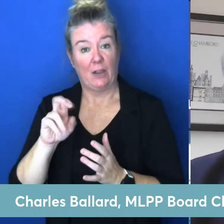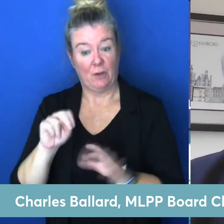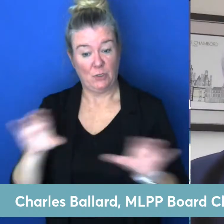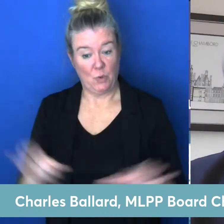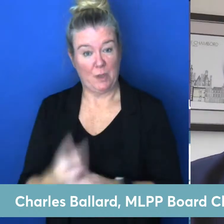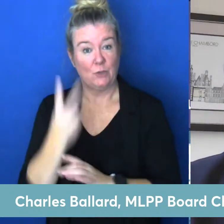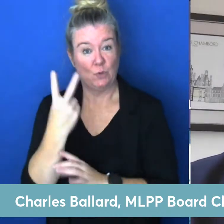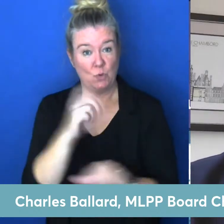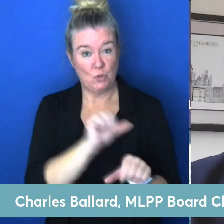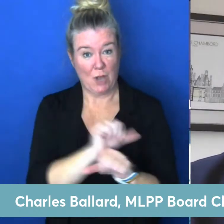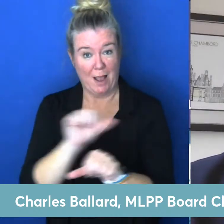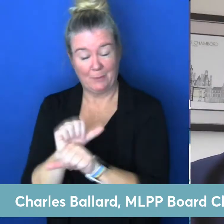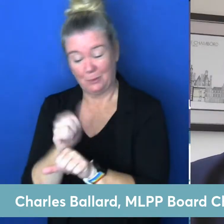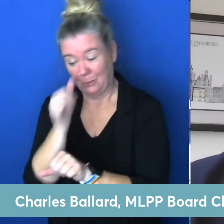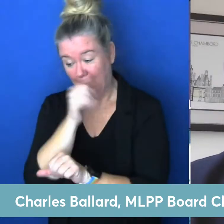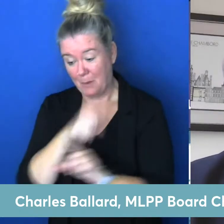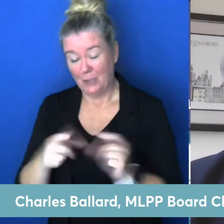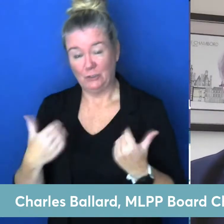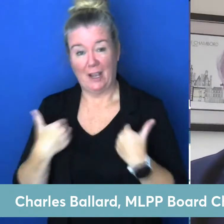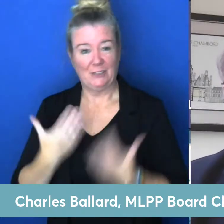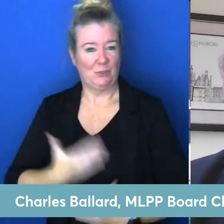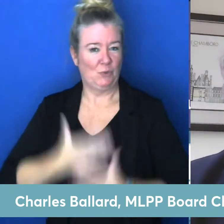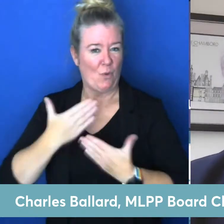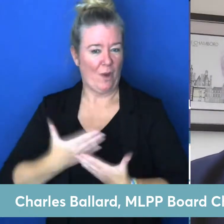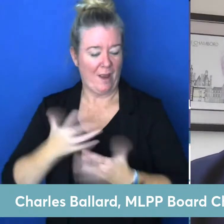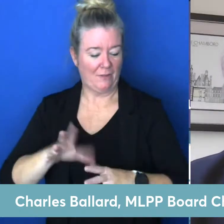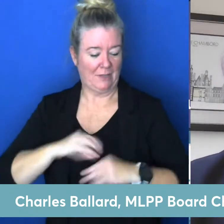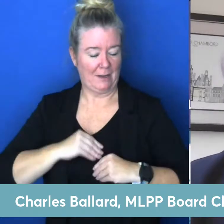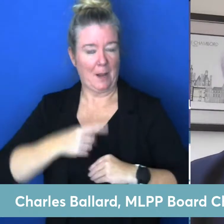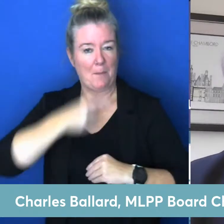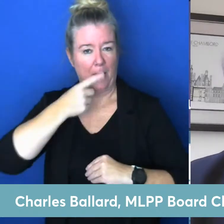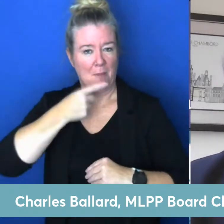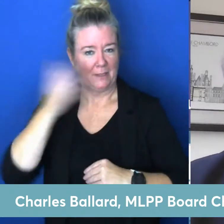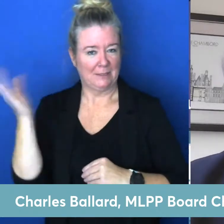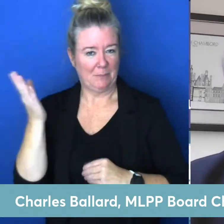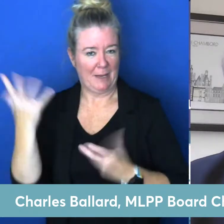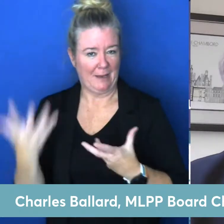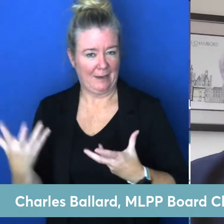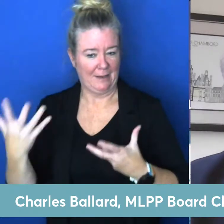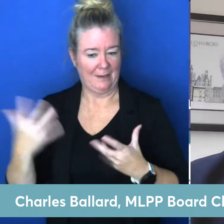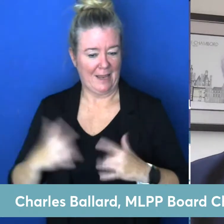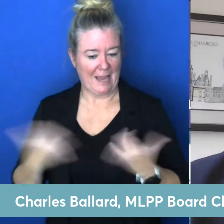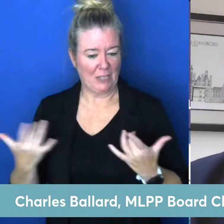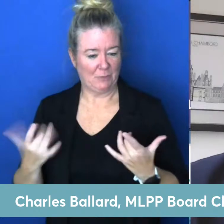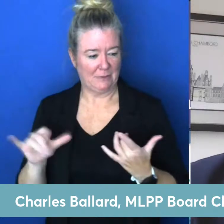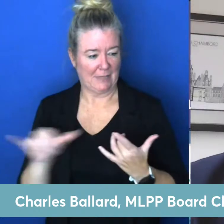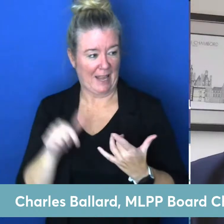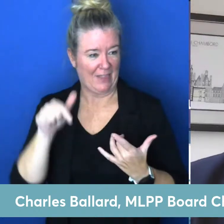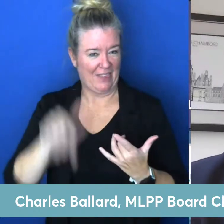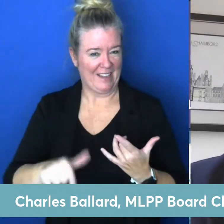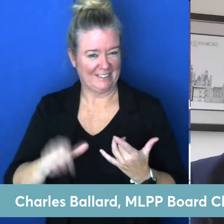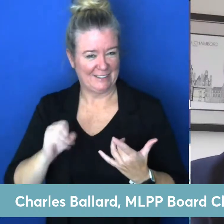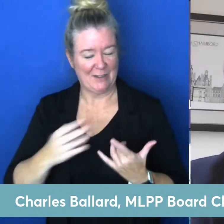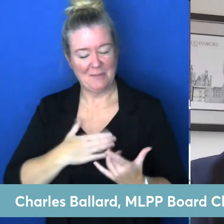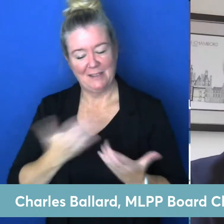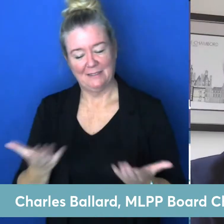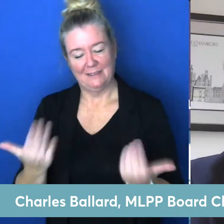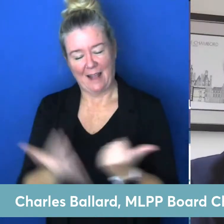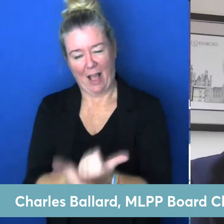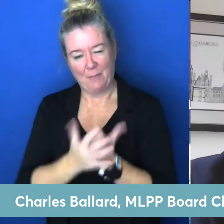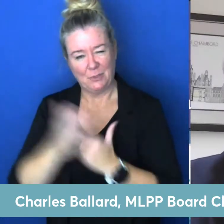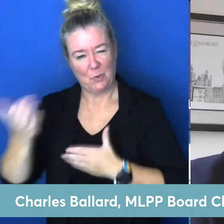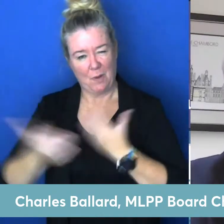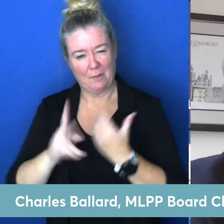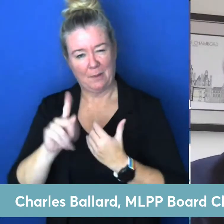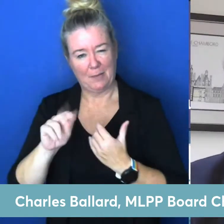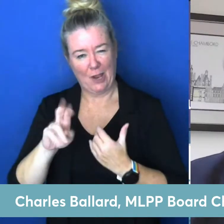two jobs, but she also has the joy of taking on public speaking engagements like this one. So please join me in welcoming